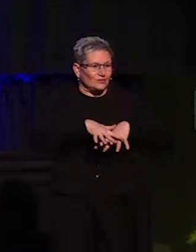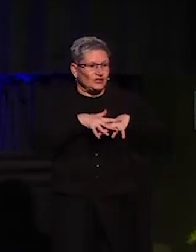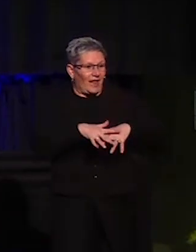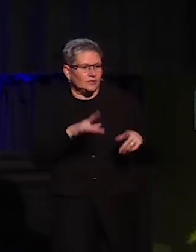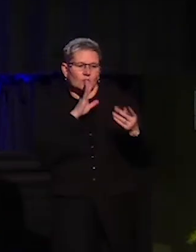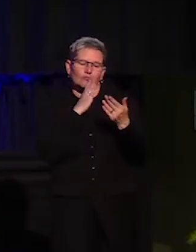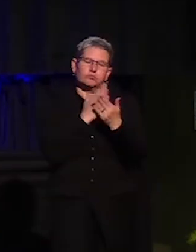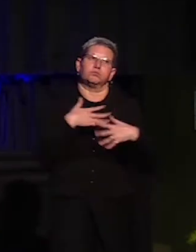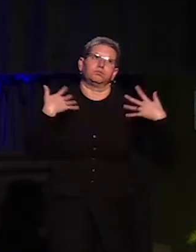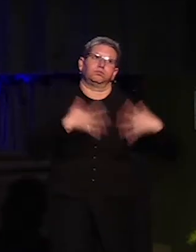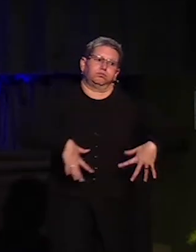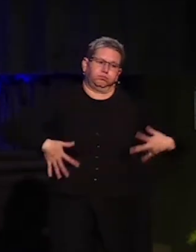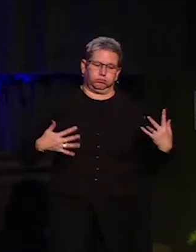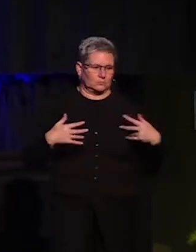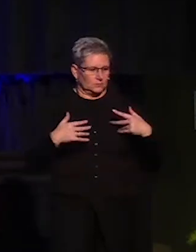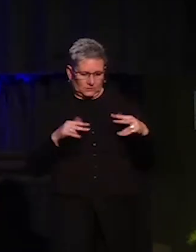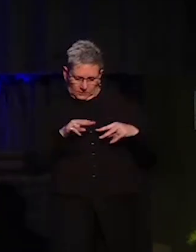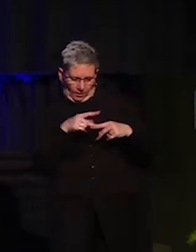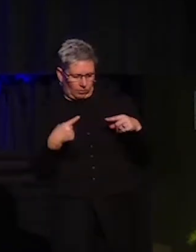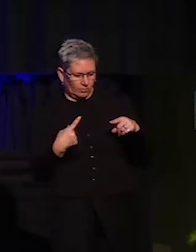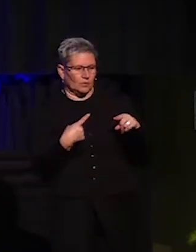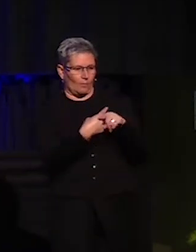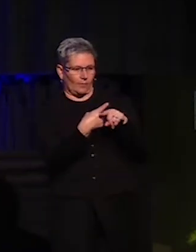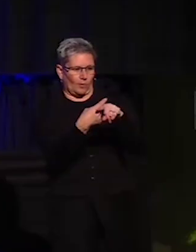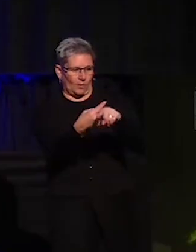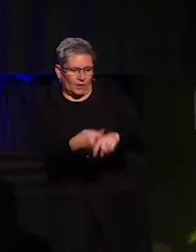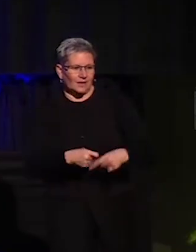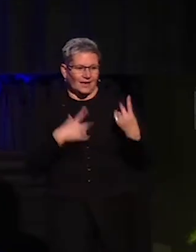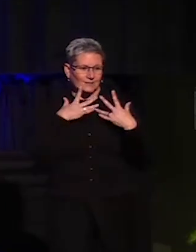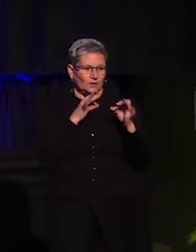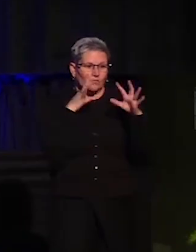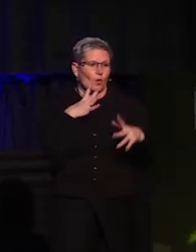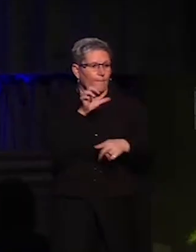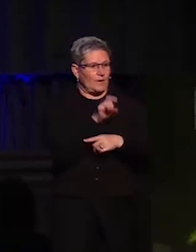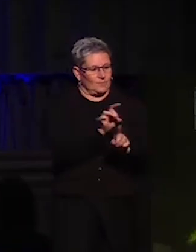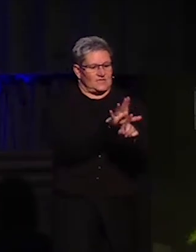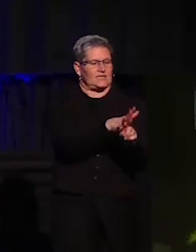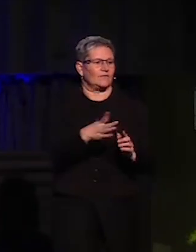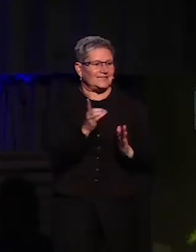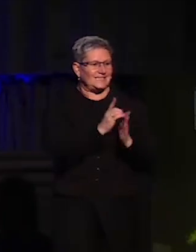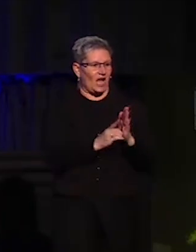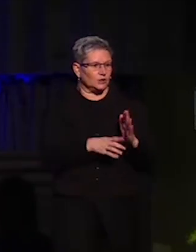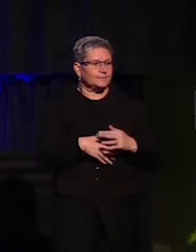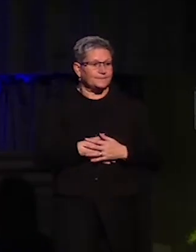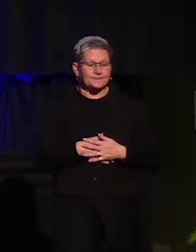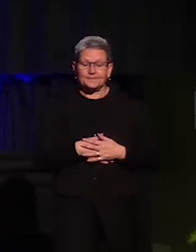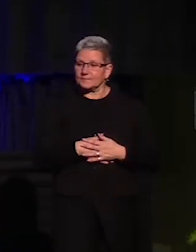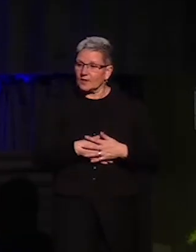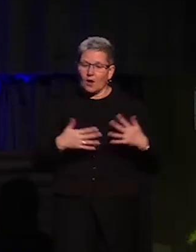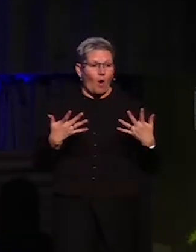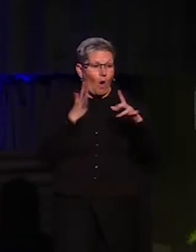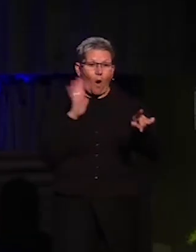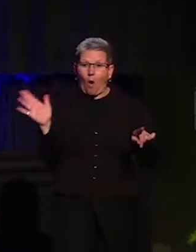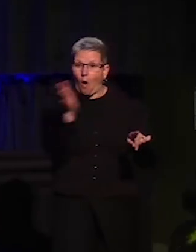more complexity, especially for people like you, especially for designers. We're all so